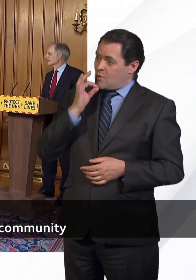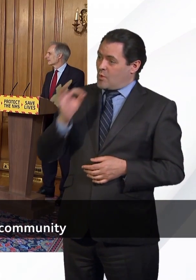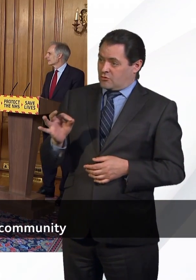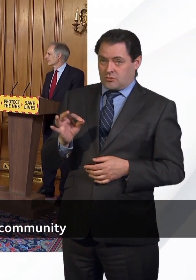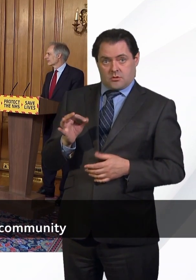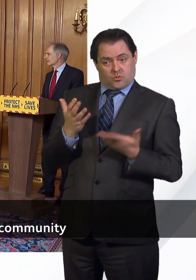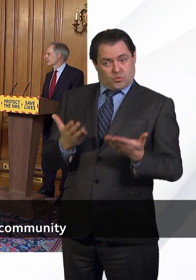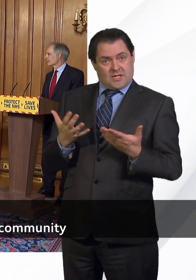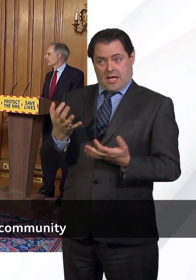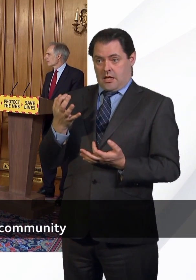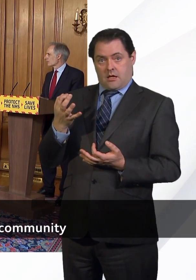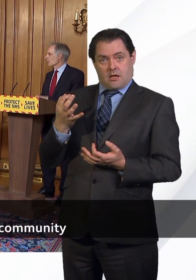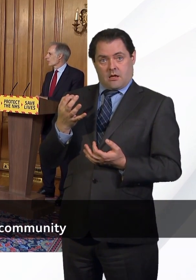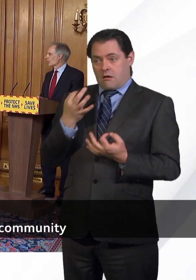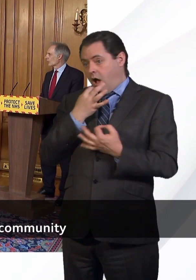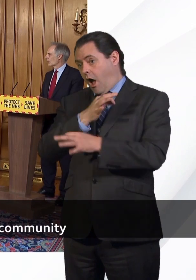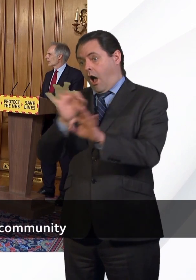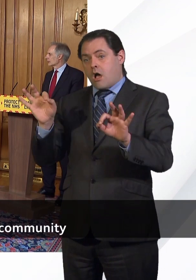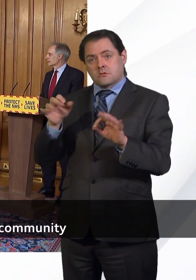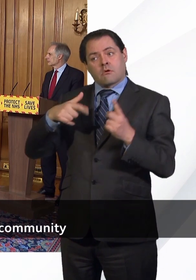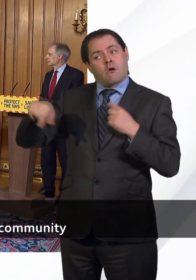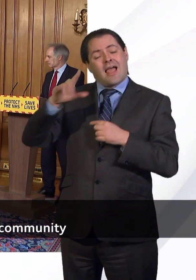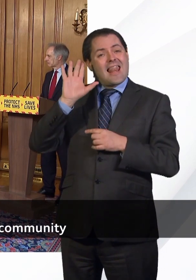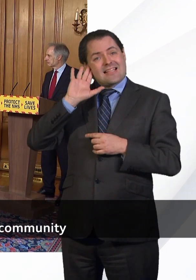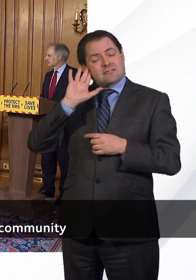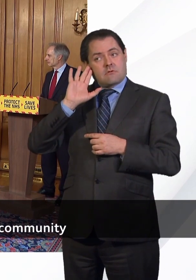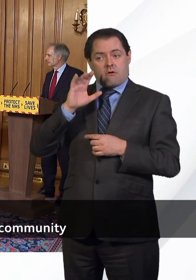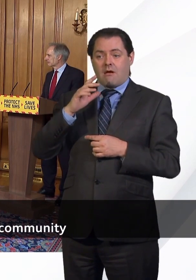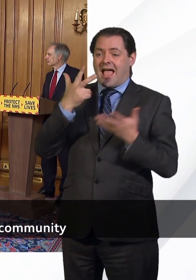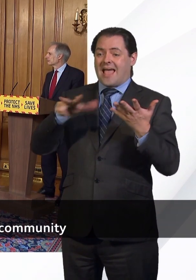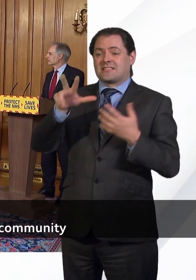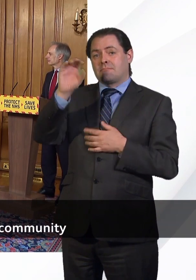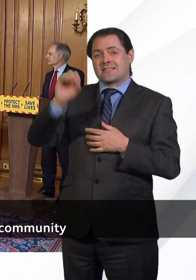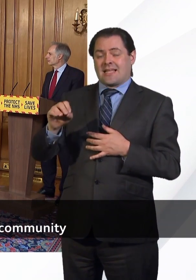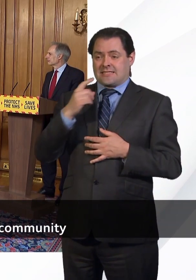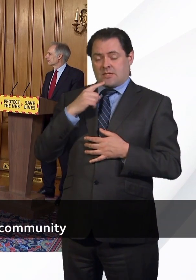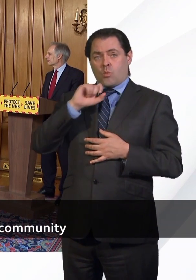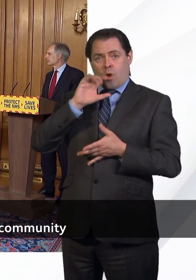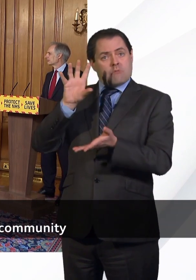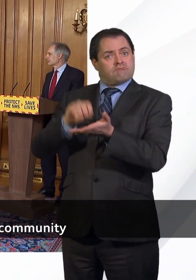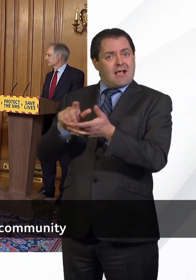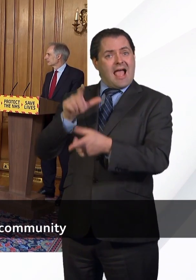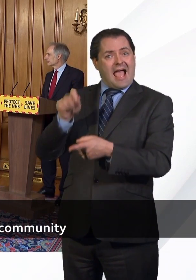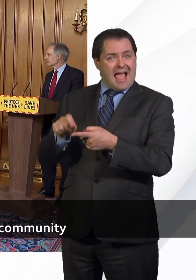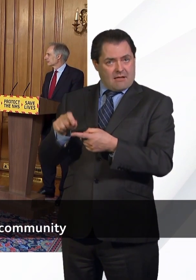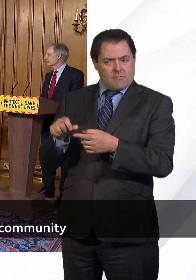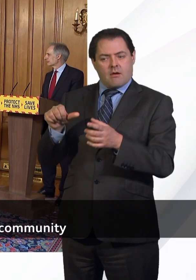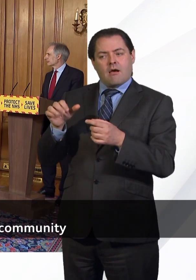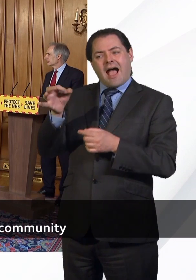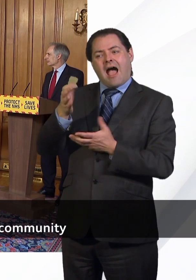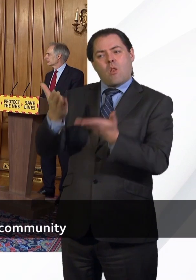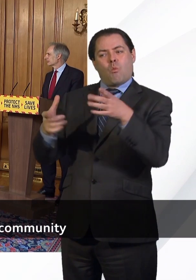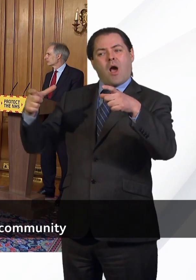of our listeners said they would install this new app. But the island has a higher than average elderly population who fall into the government's